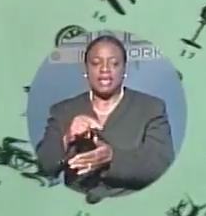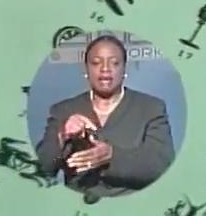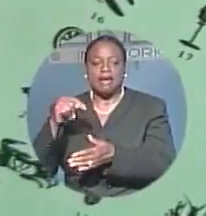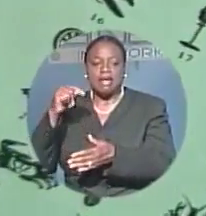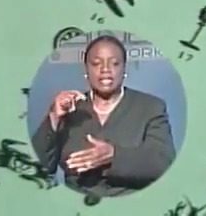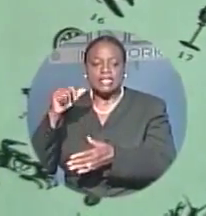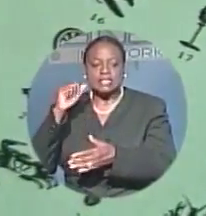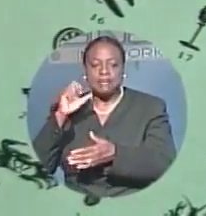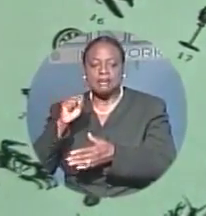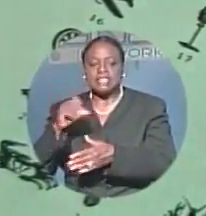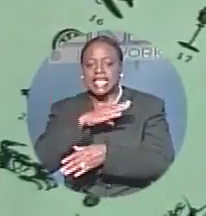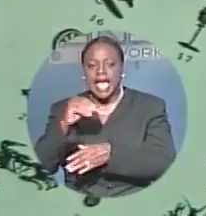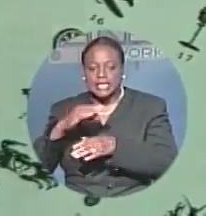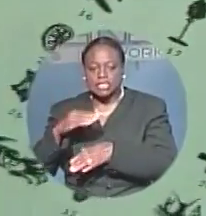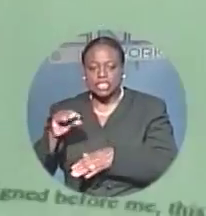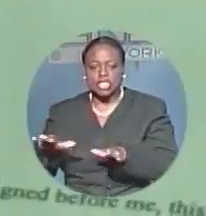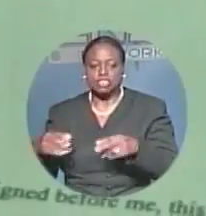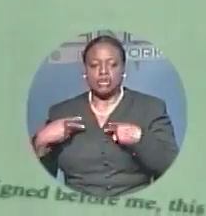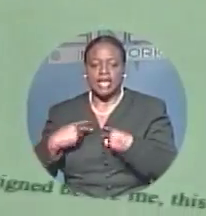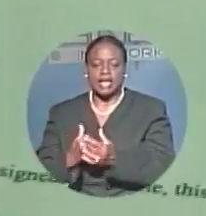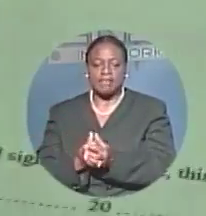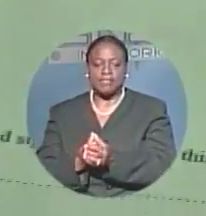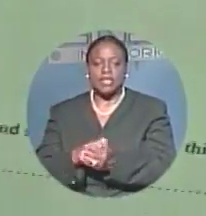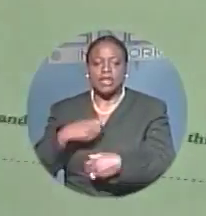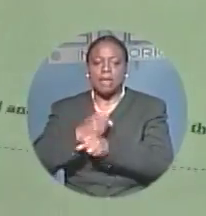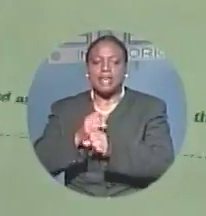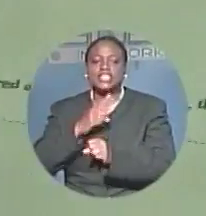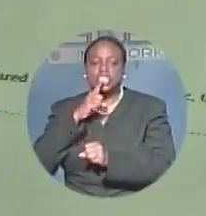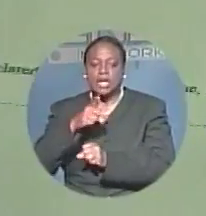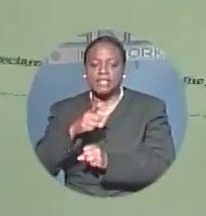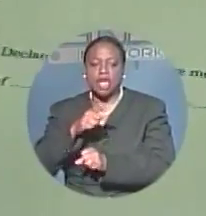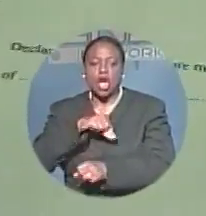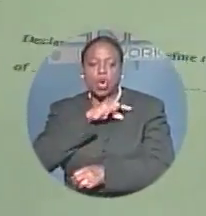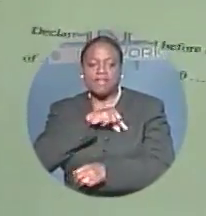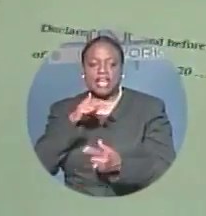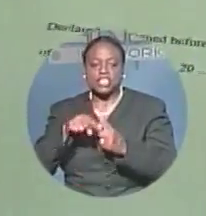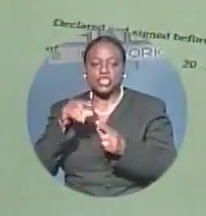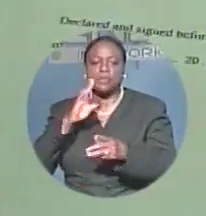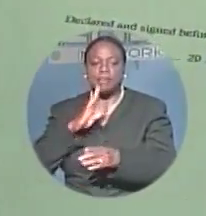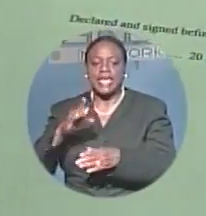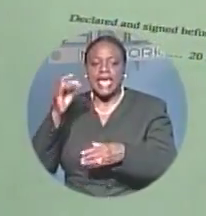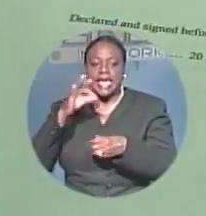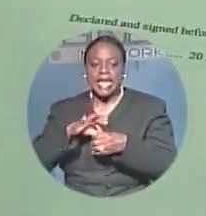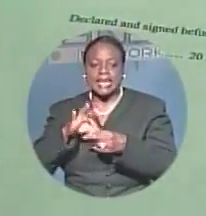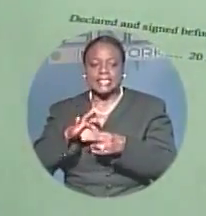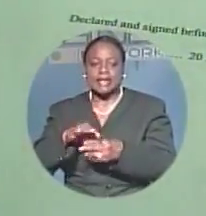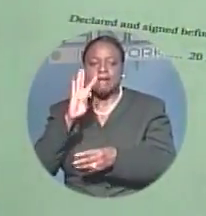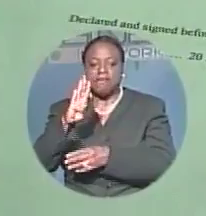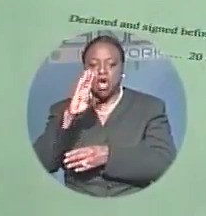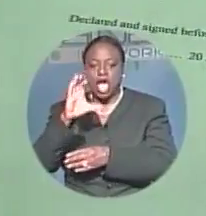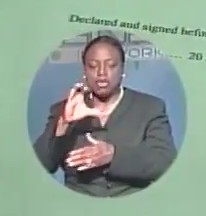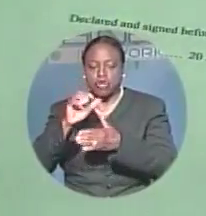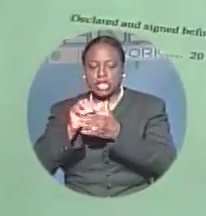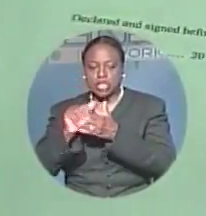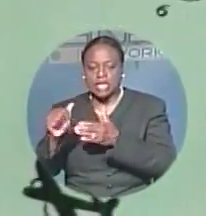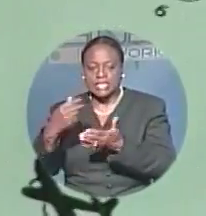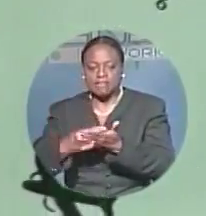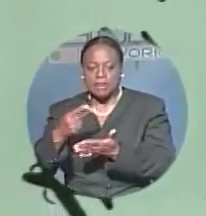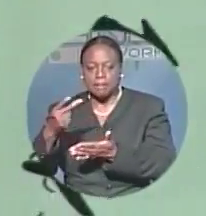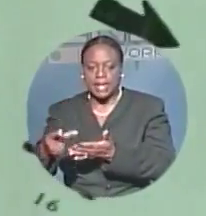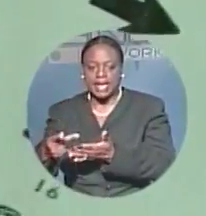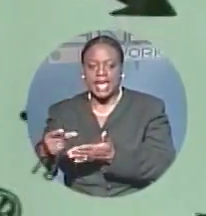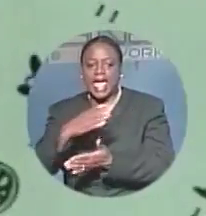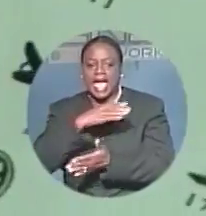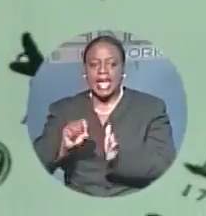notarized form stating that they are qualified to be elected plus a $400 deposit. They must also have a symbol